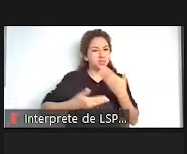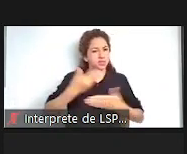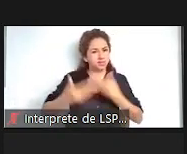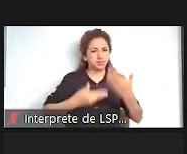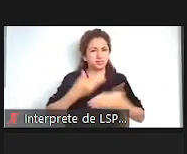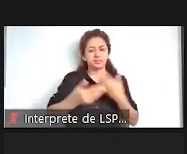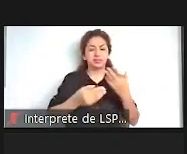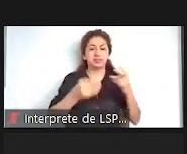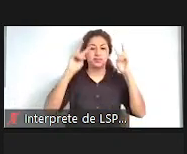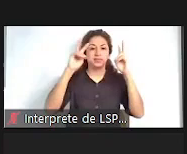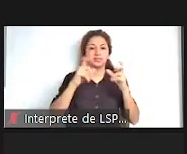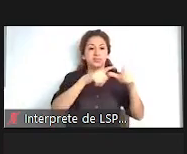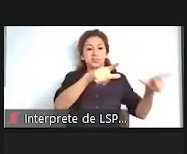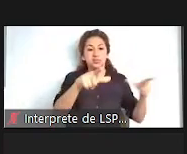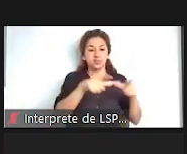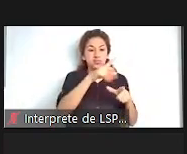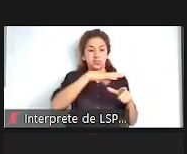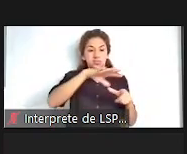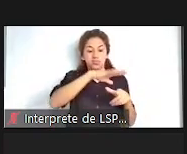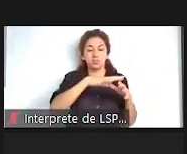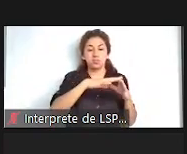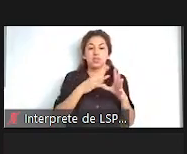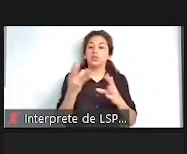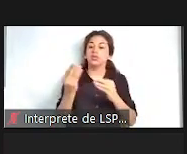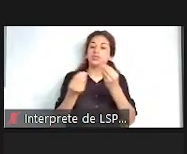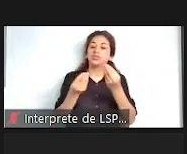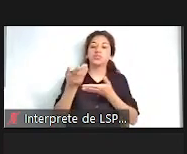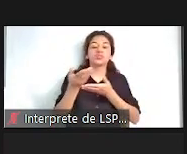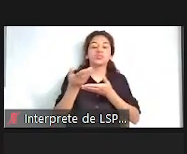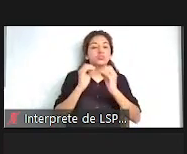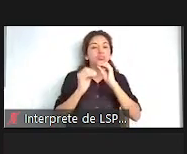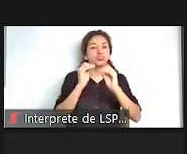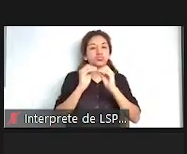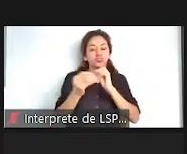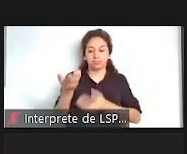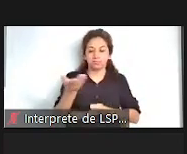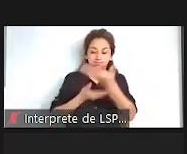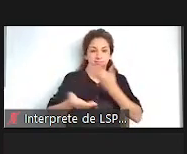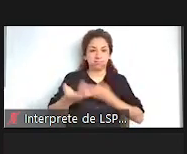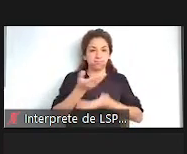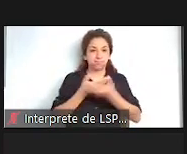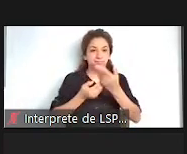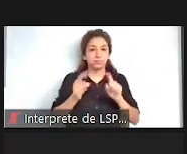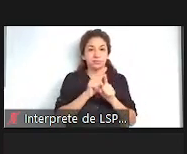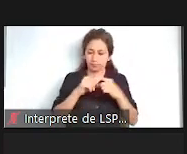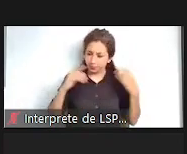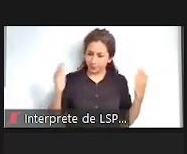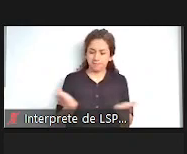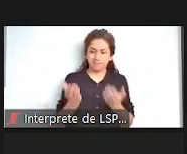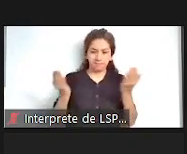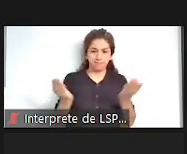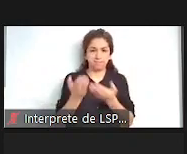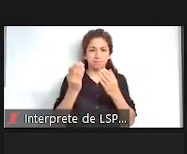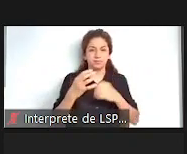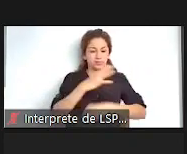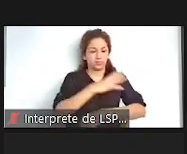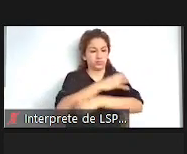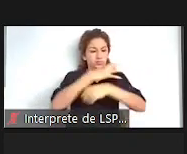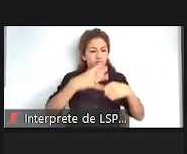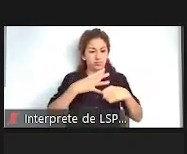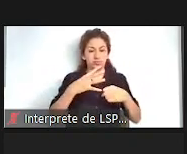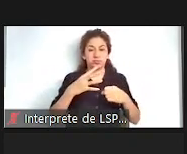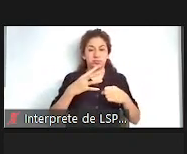conflict promote arbitration centers conciliation and mediation centers further the strength the